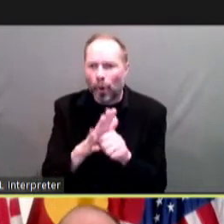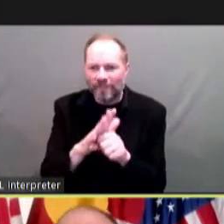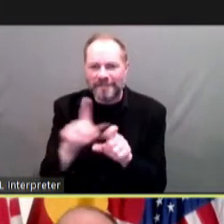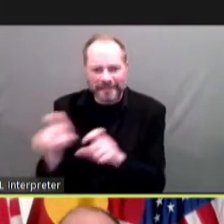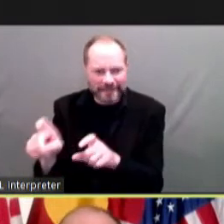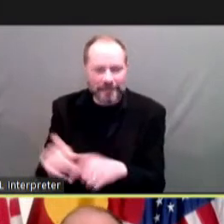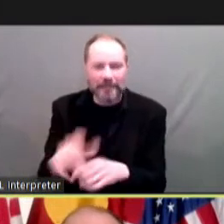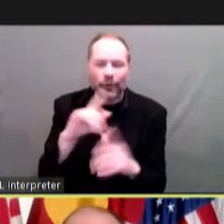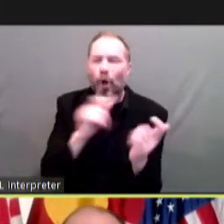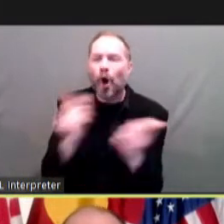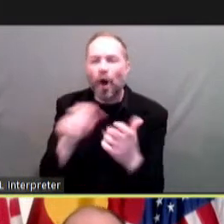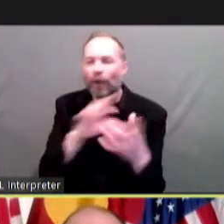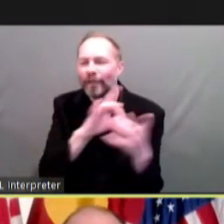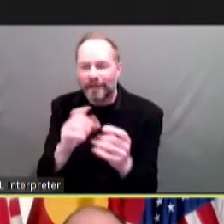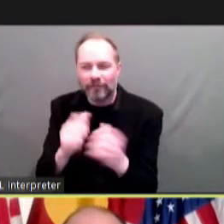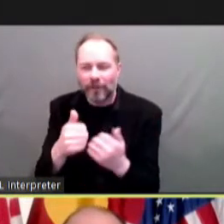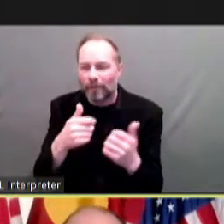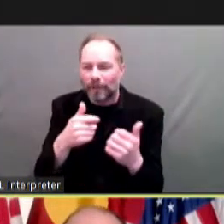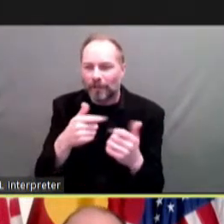They're all linked from our main page,